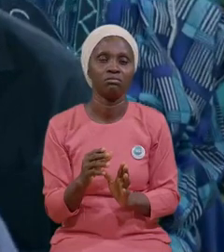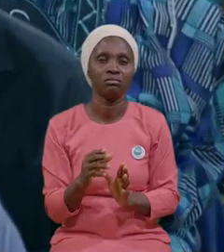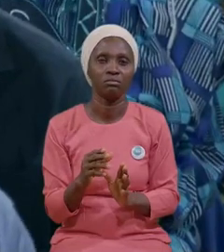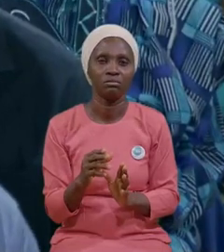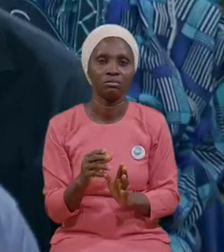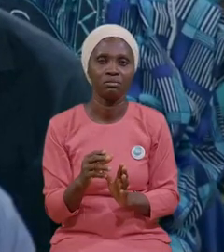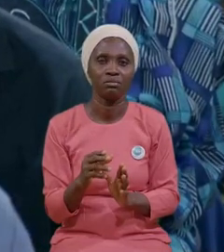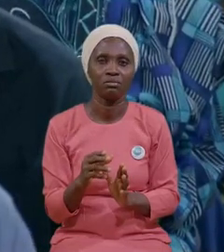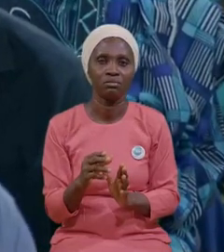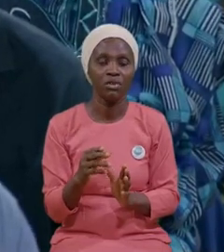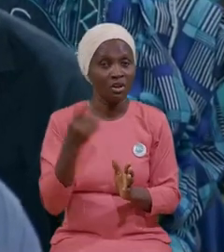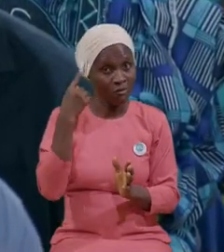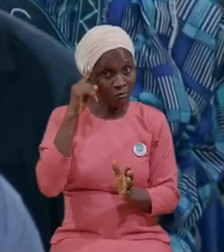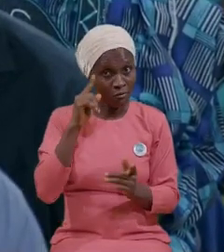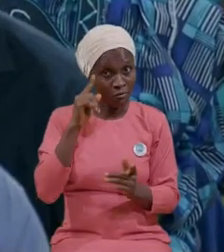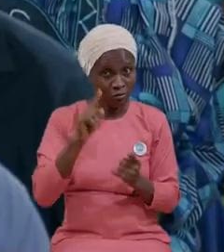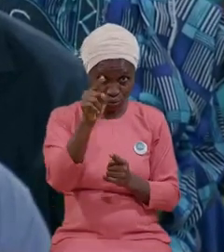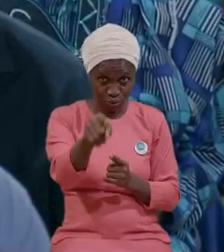For unto you,